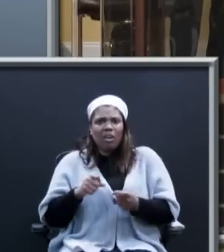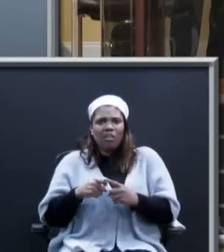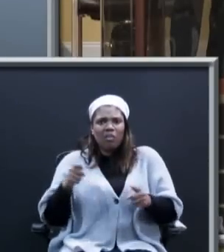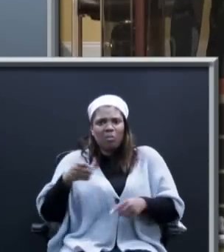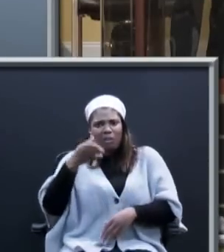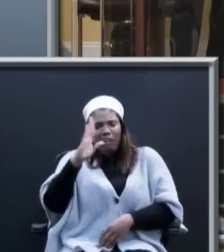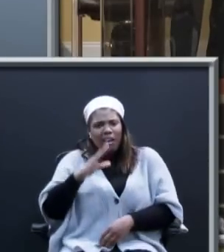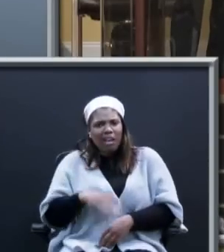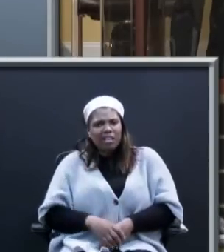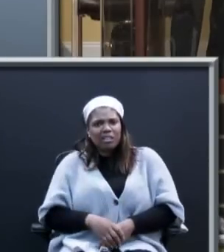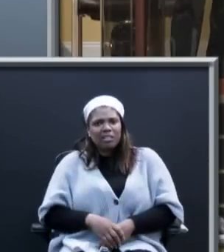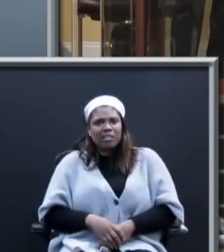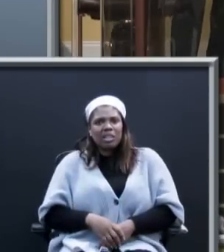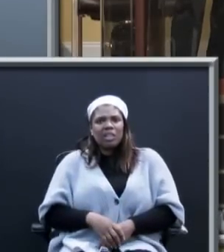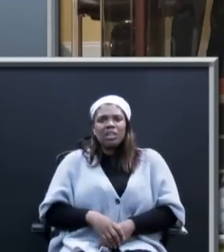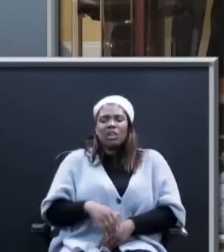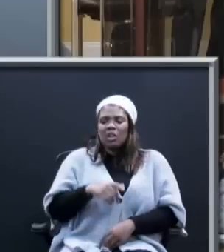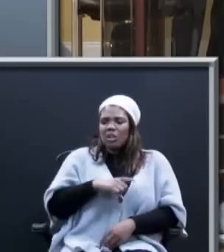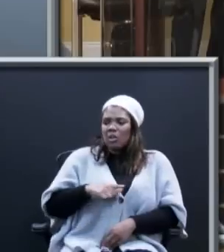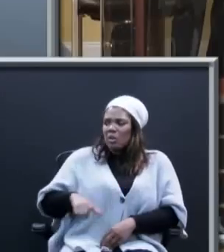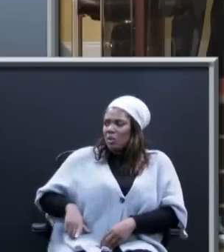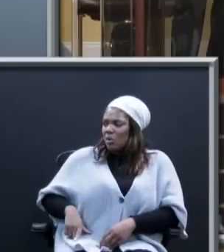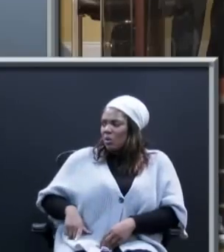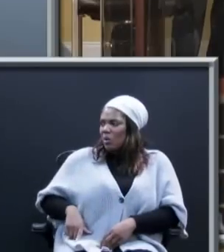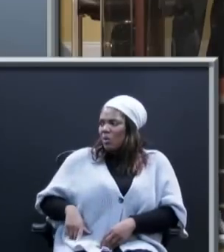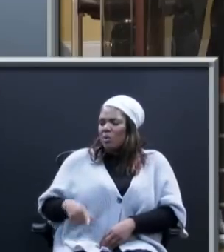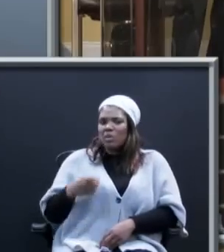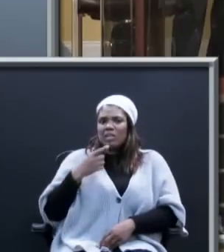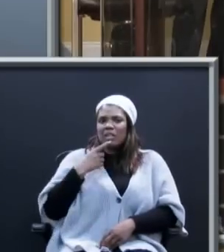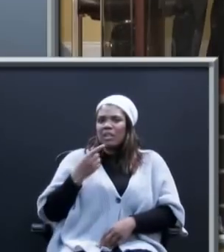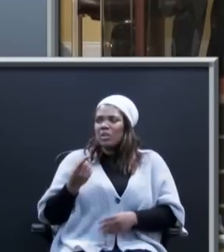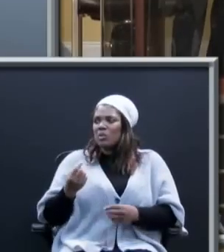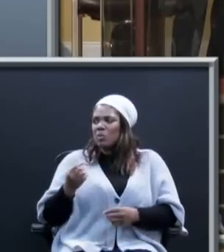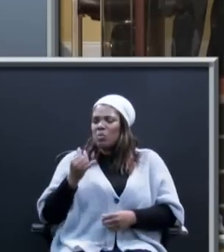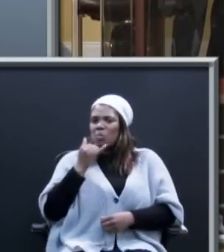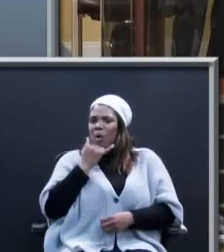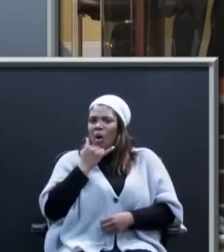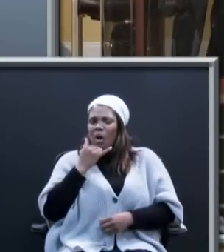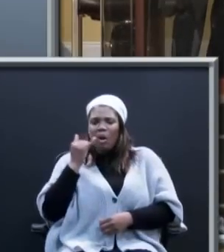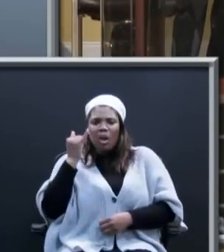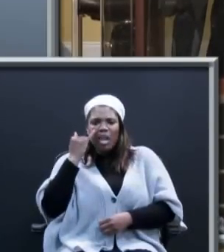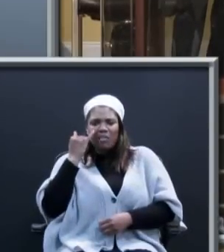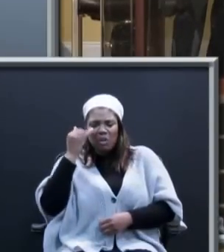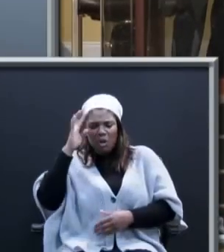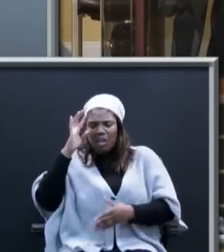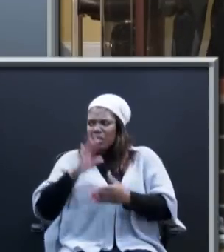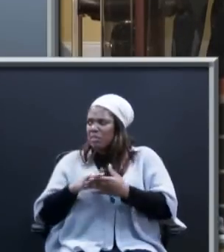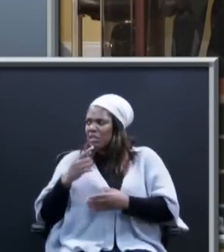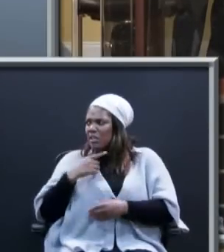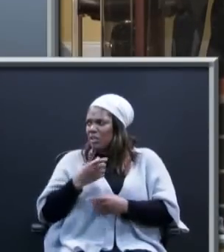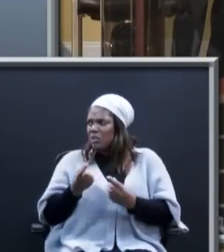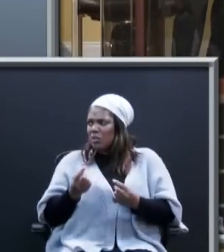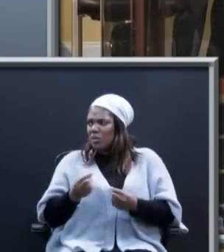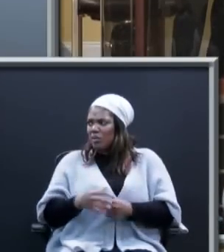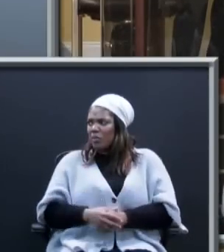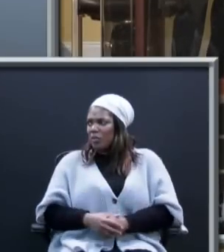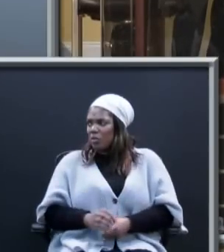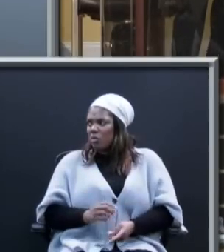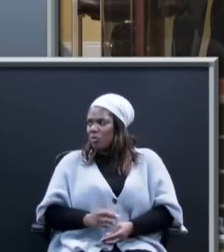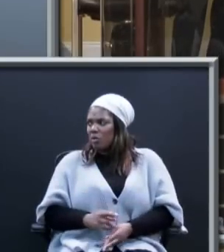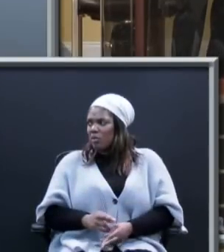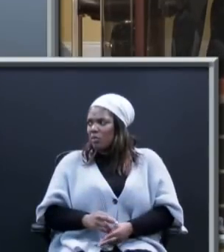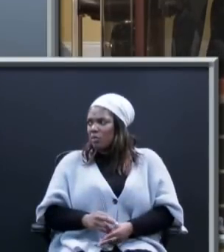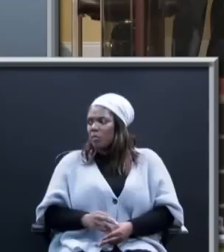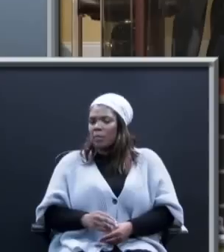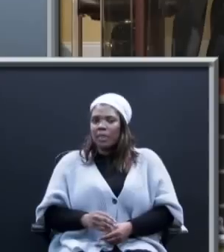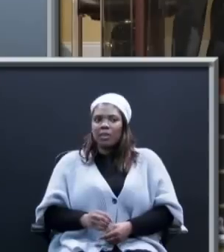Ain't nowhere in the book where the Lord says you got to do wrong if your husband tell you to do it. I give you two examples. When one did right,